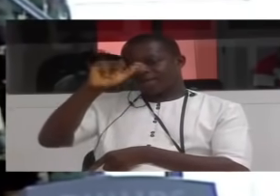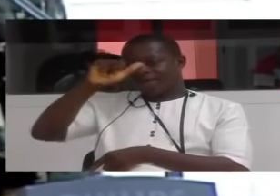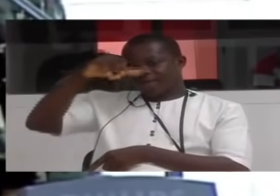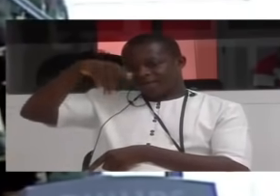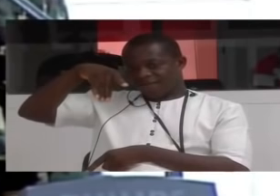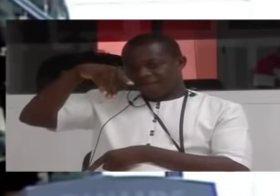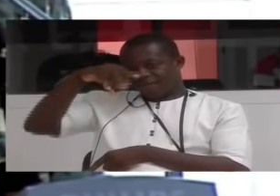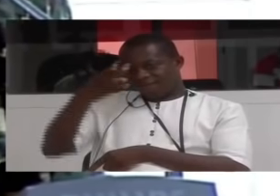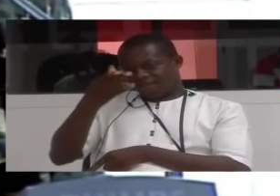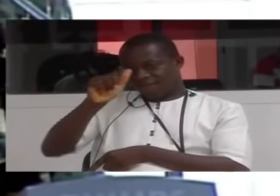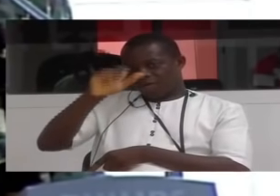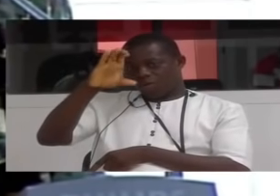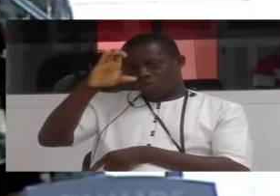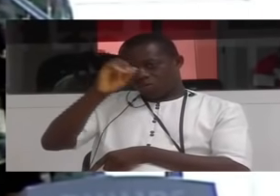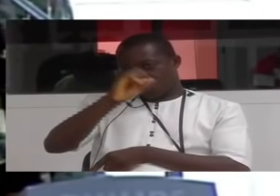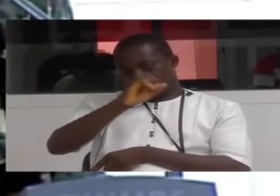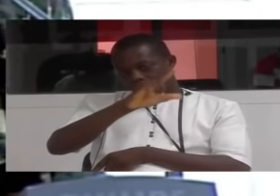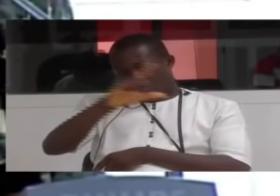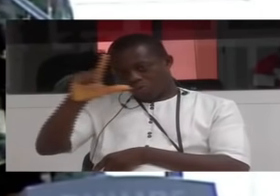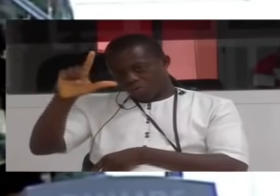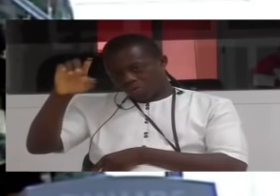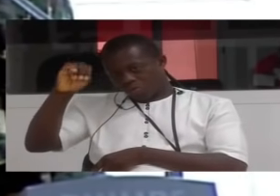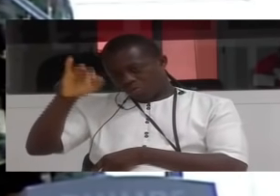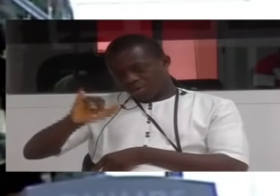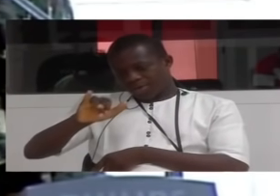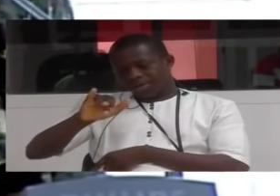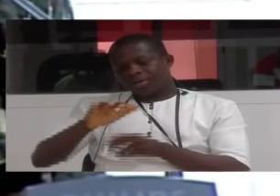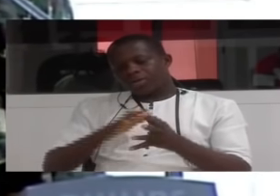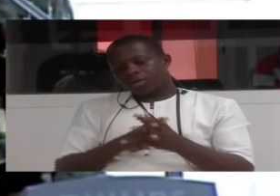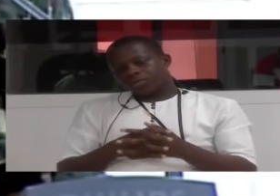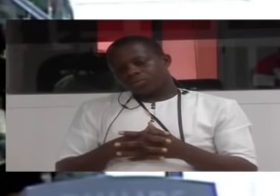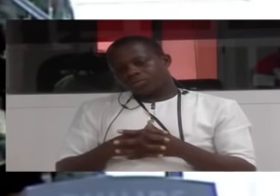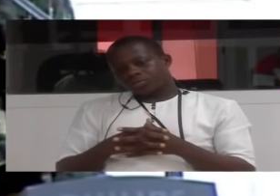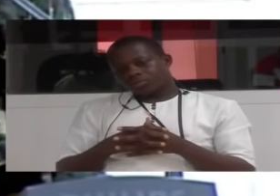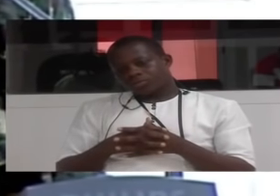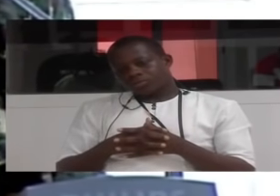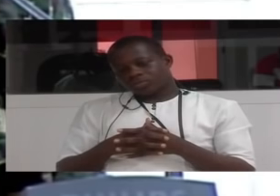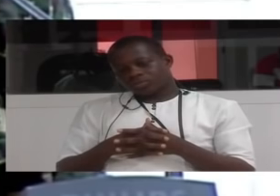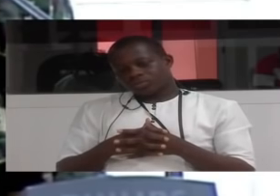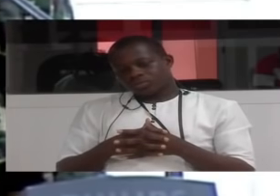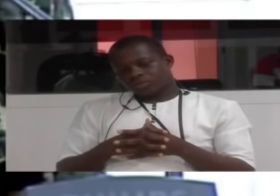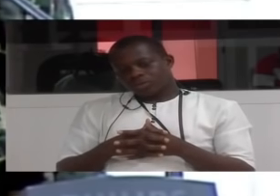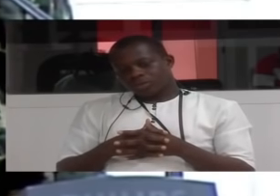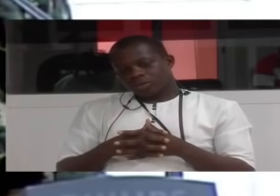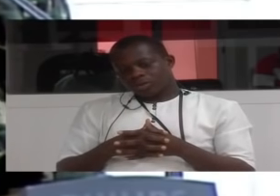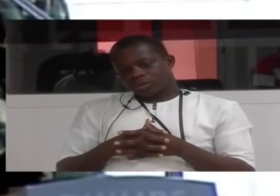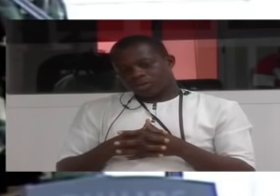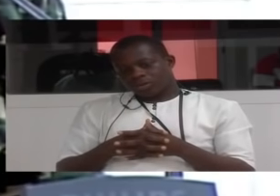you can and get the number of the owner of this number and the taxi who was Mustafa Koli.